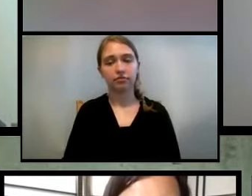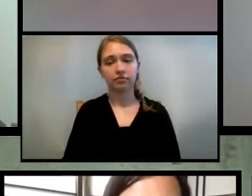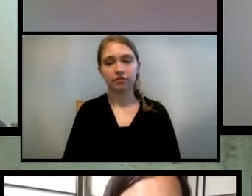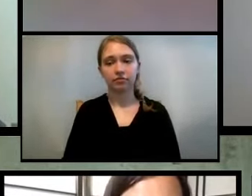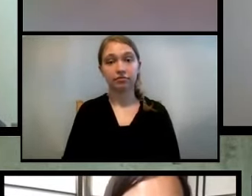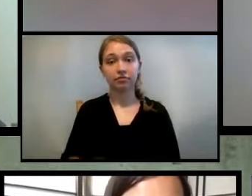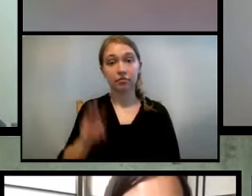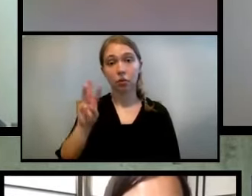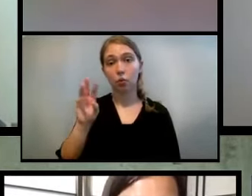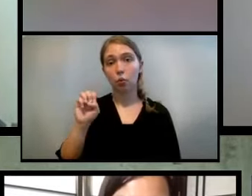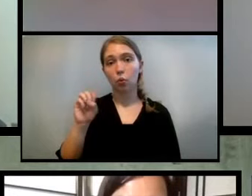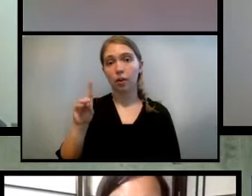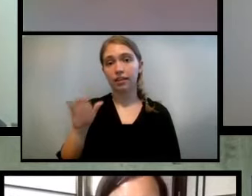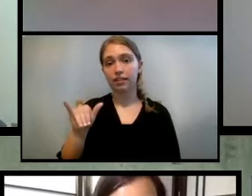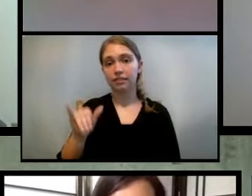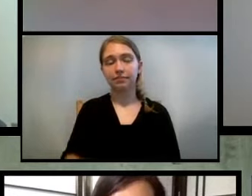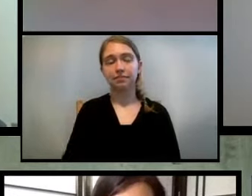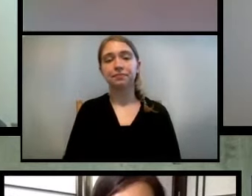Wendy?